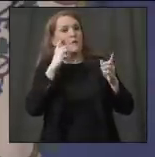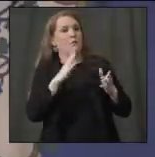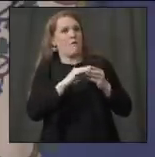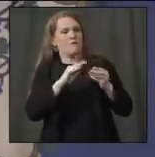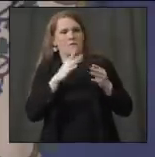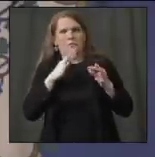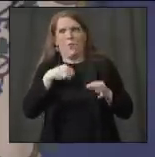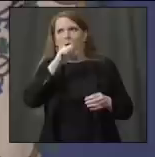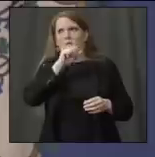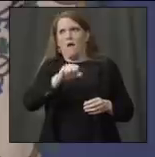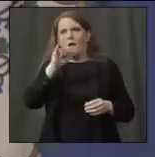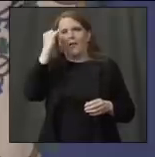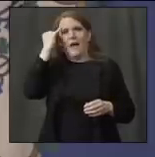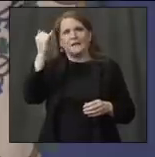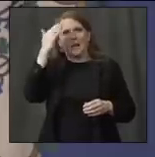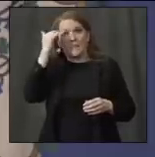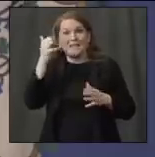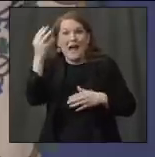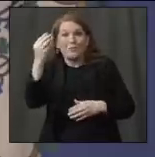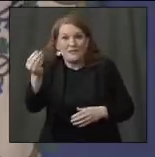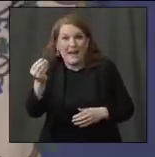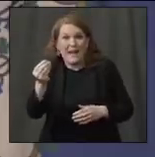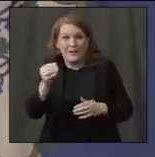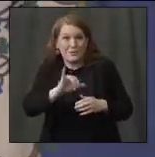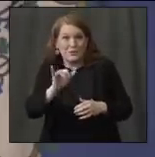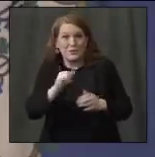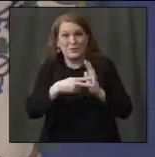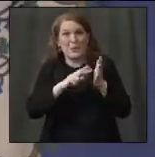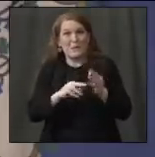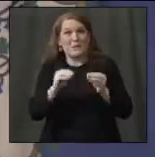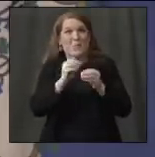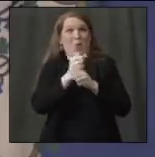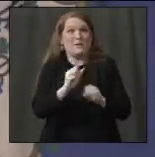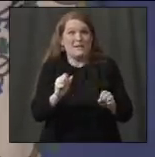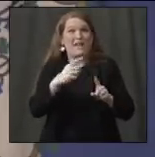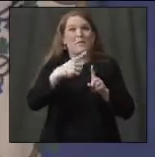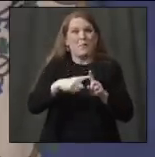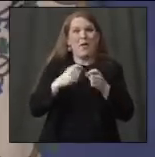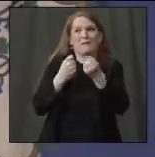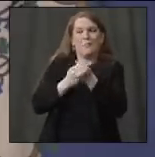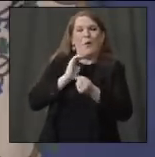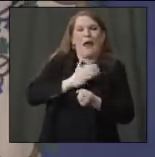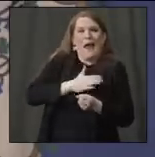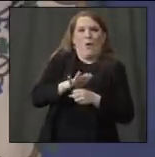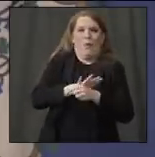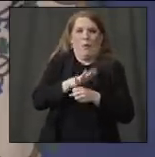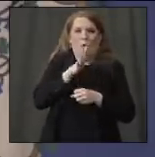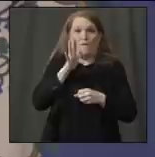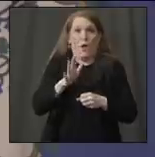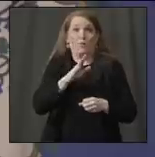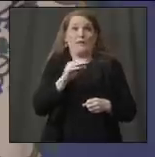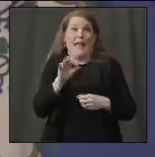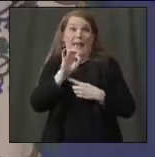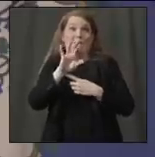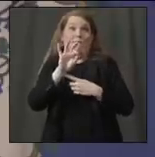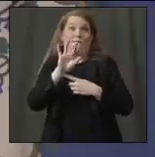of, shopping, and it supports our local farmers and gets you good, fresh food. And SNAP will pay for it, so I